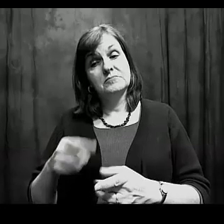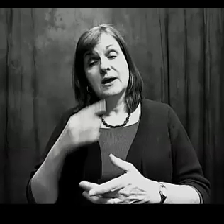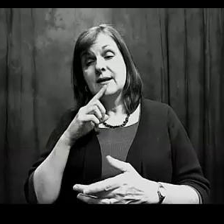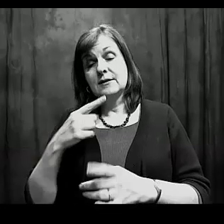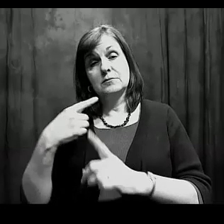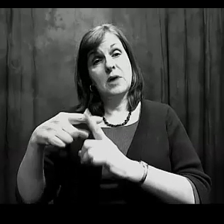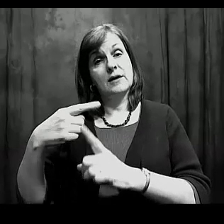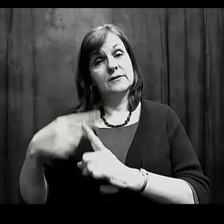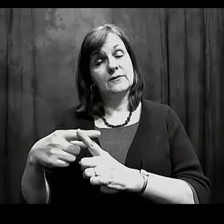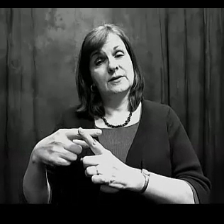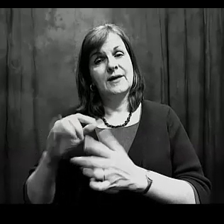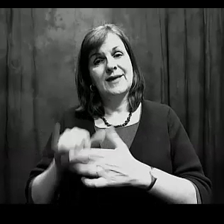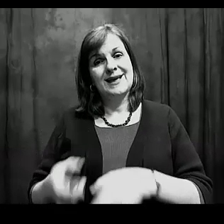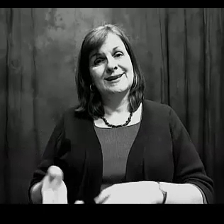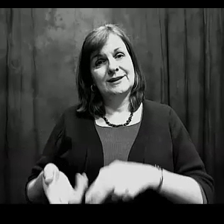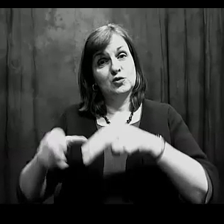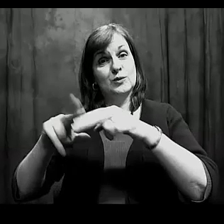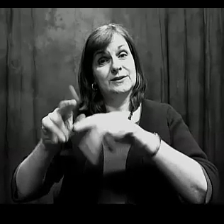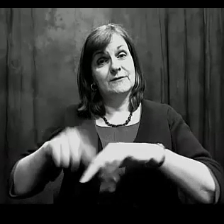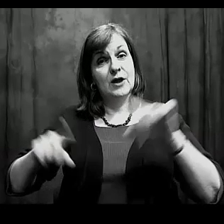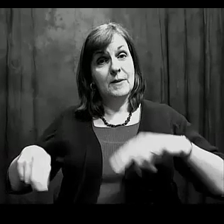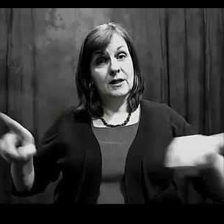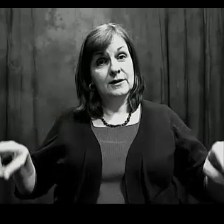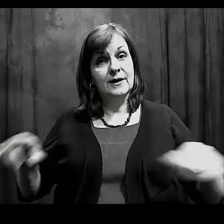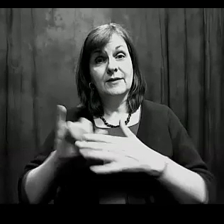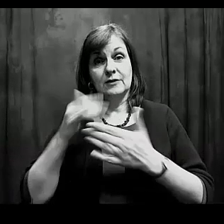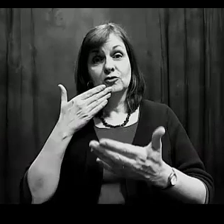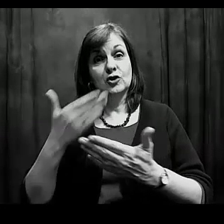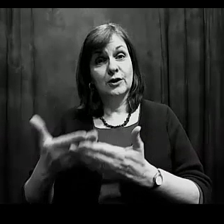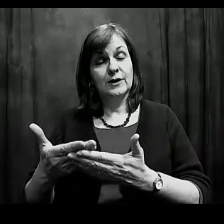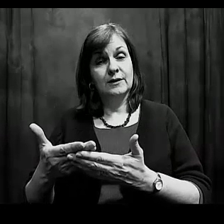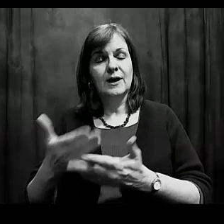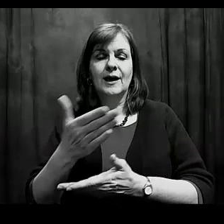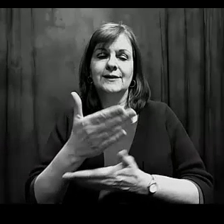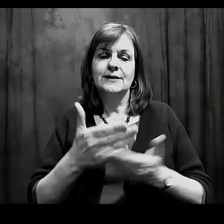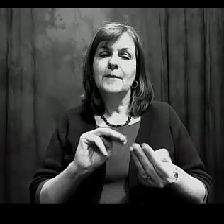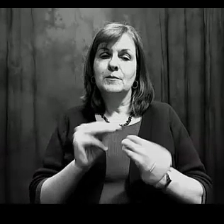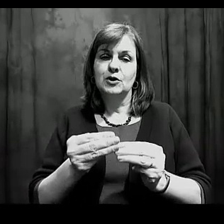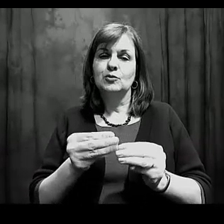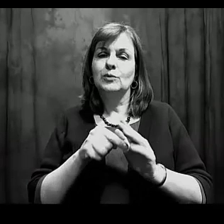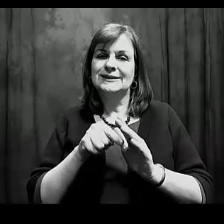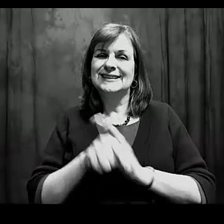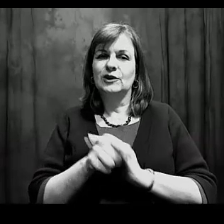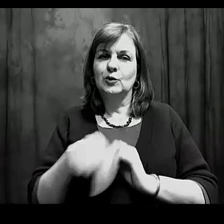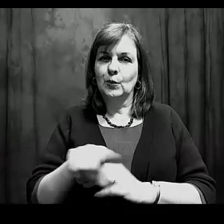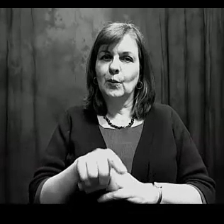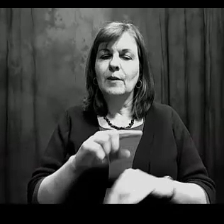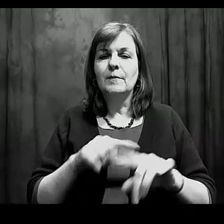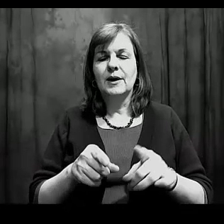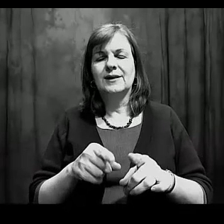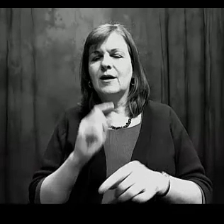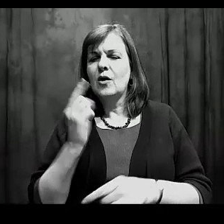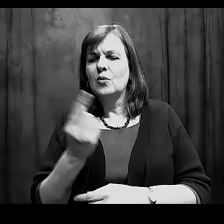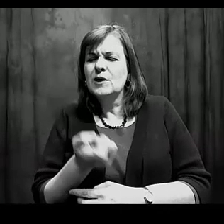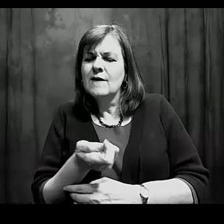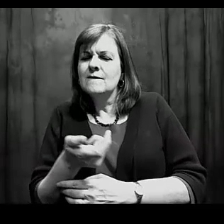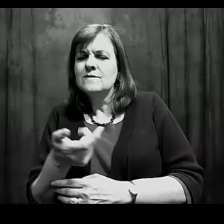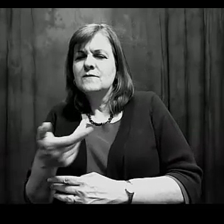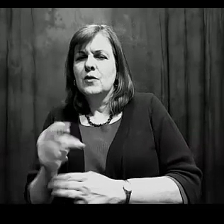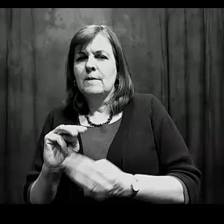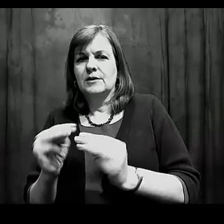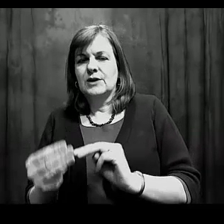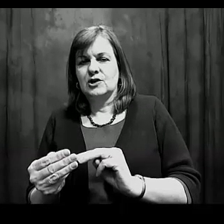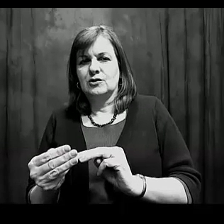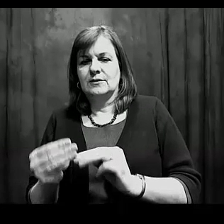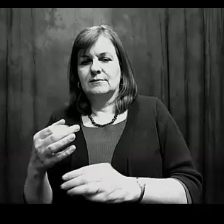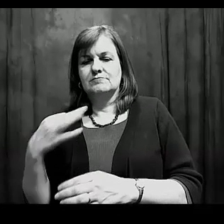increasing variability. That's wonderful, okay? Some mutations will be deadly, but very few will